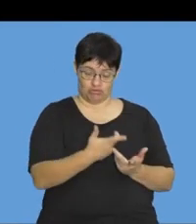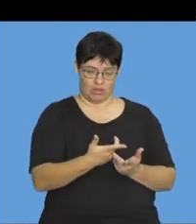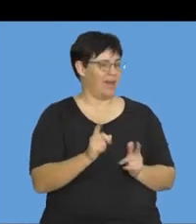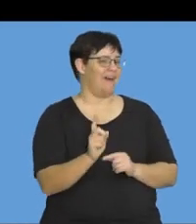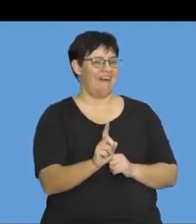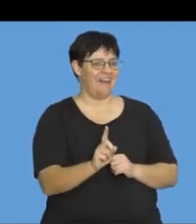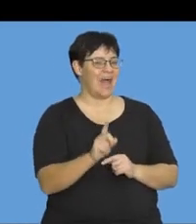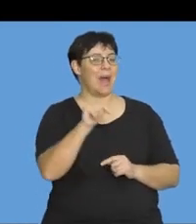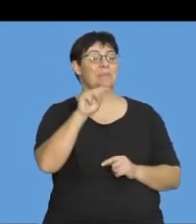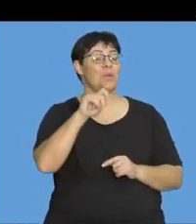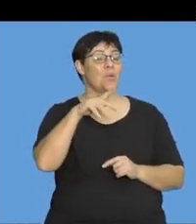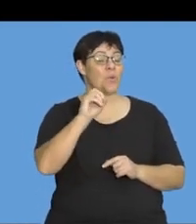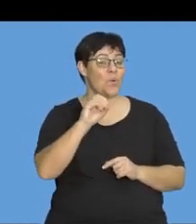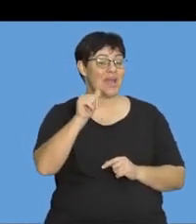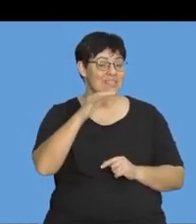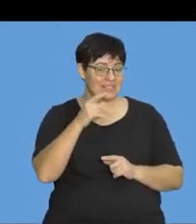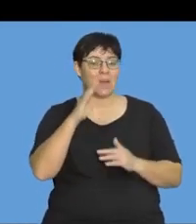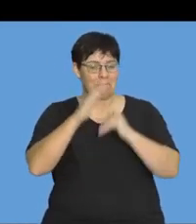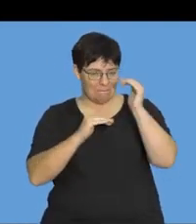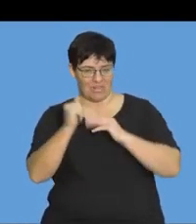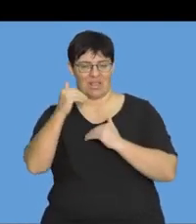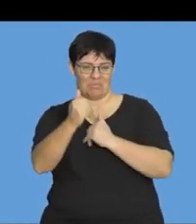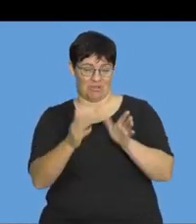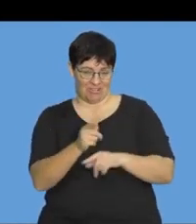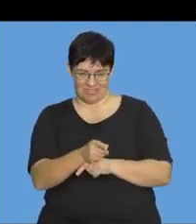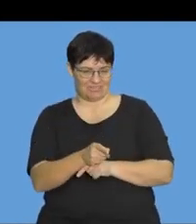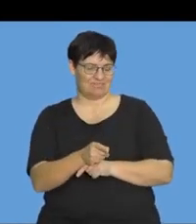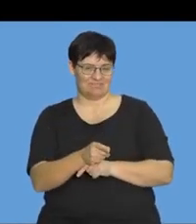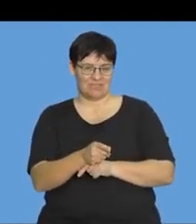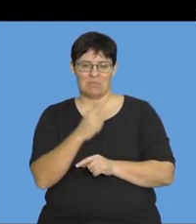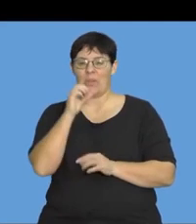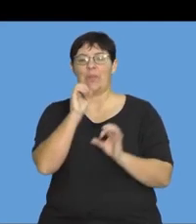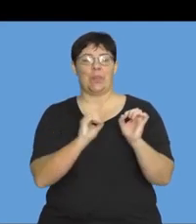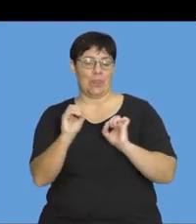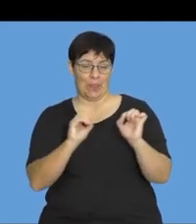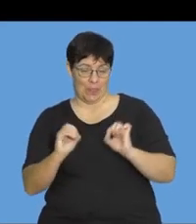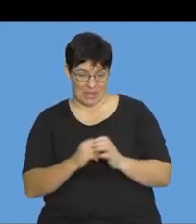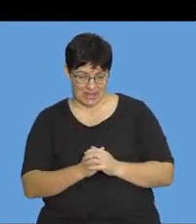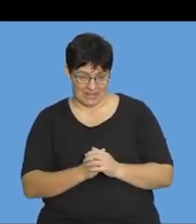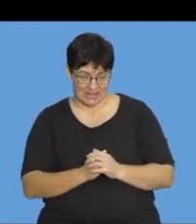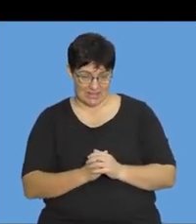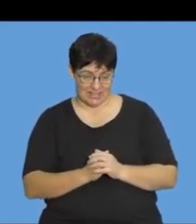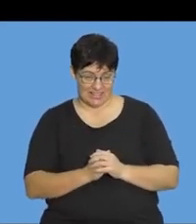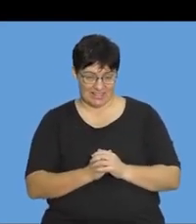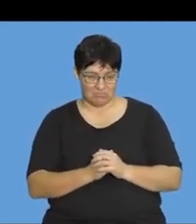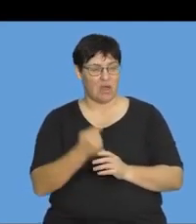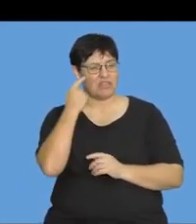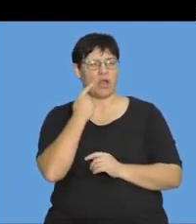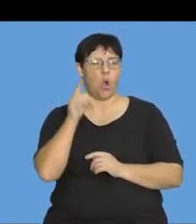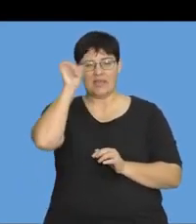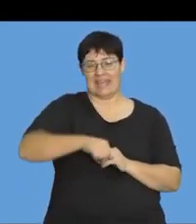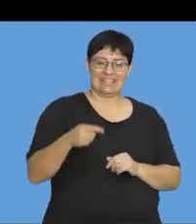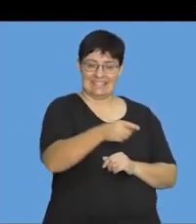amino acids are the building blocks, so they are small. So you might think, oh yes,